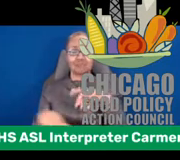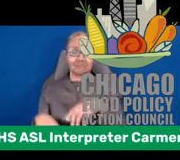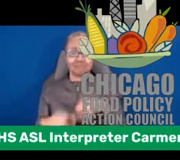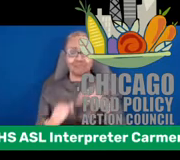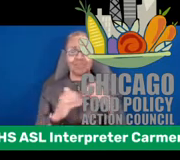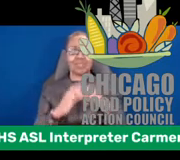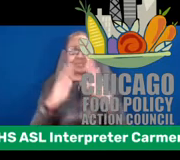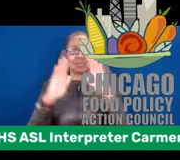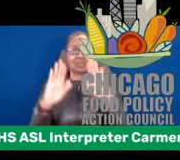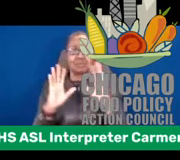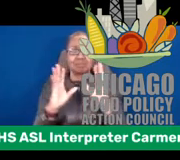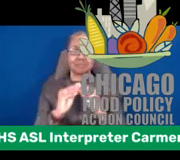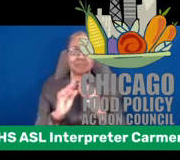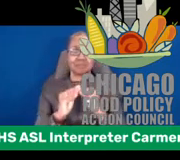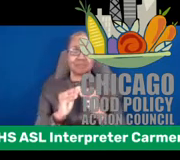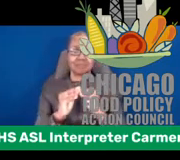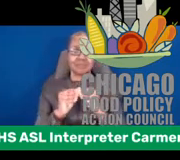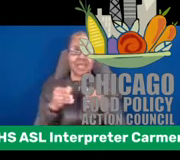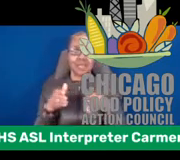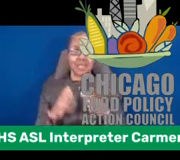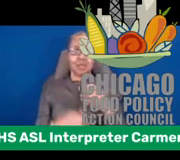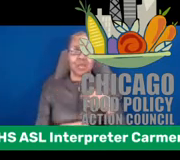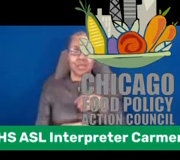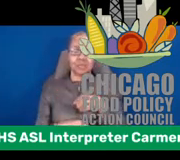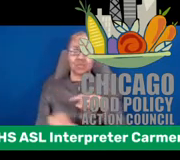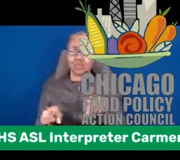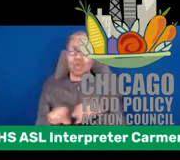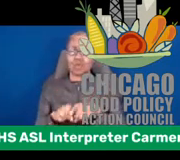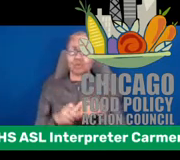and for allowing us to also be speakers.